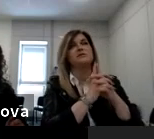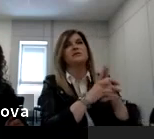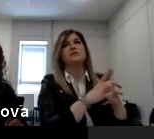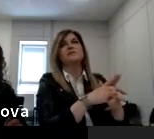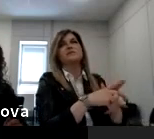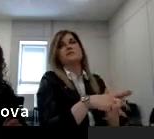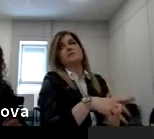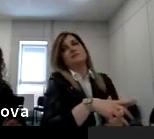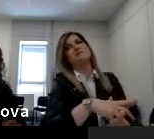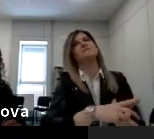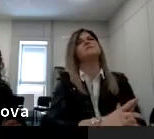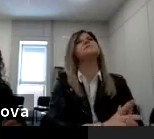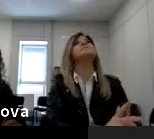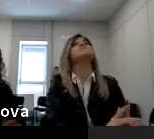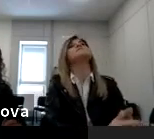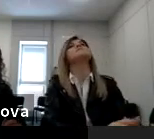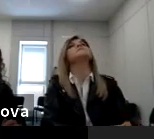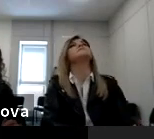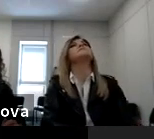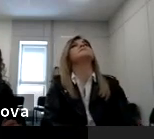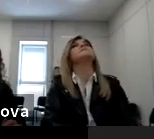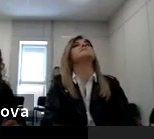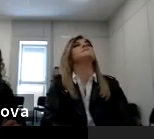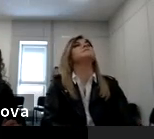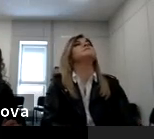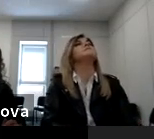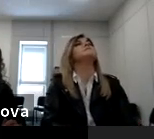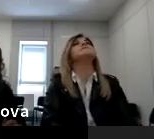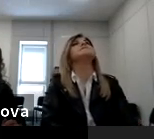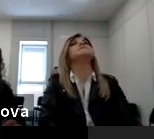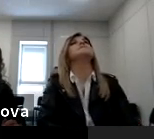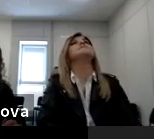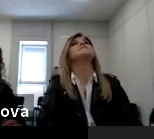polycarbonate, diffused polycarbonate, and they are really